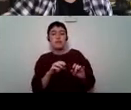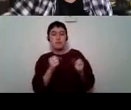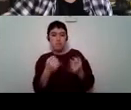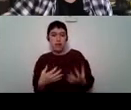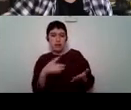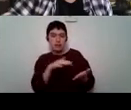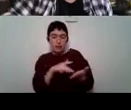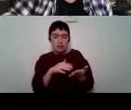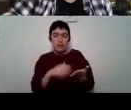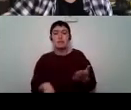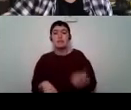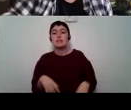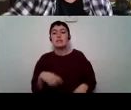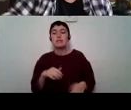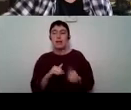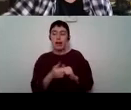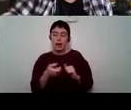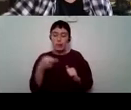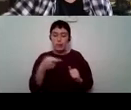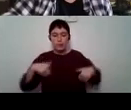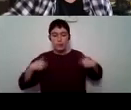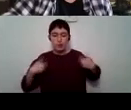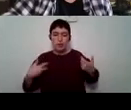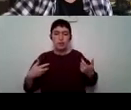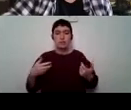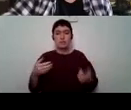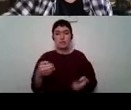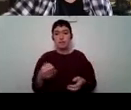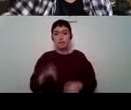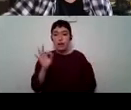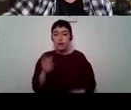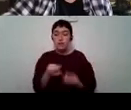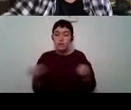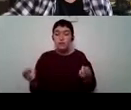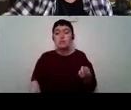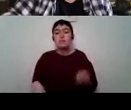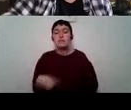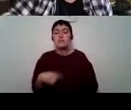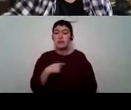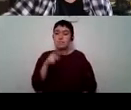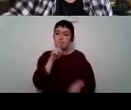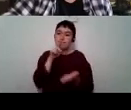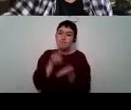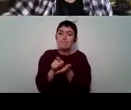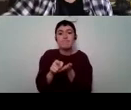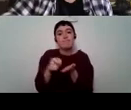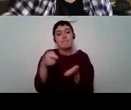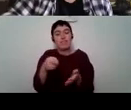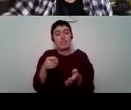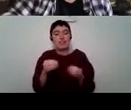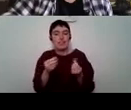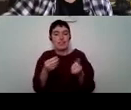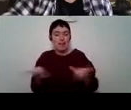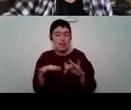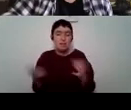resources here in the region, because there's a lot of deforestation here. And I fell in love with this land. but I also really wanted to do science communication.